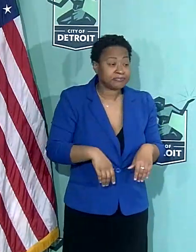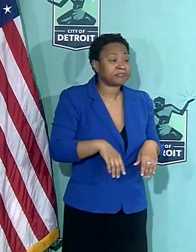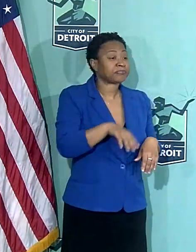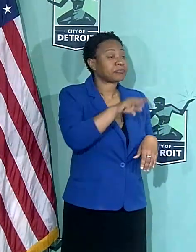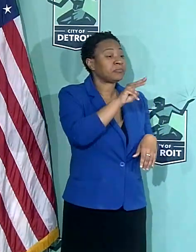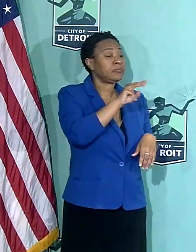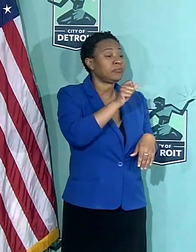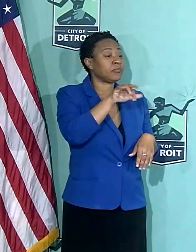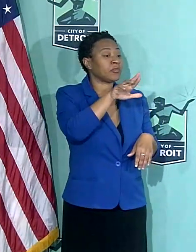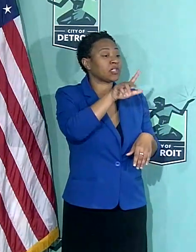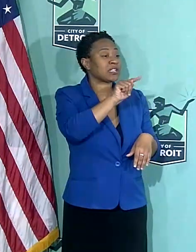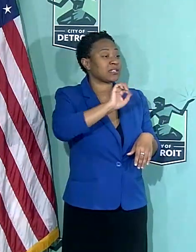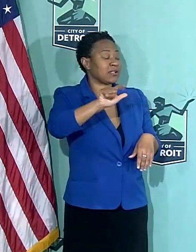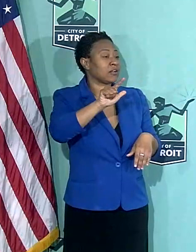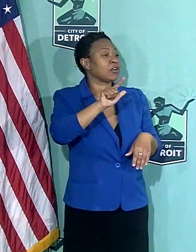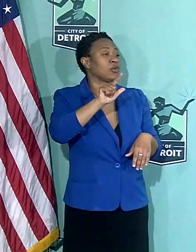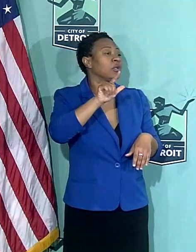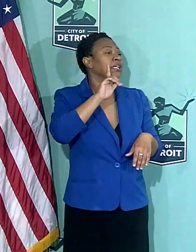outstanding transit